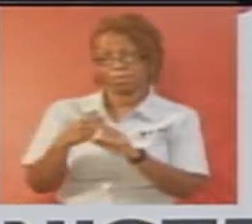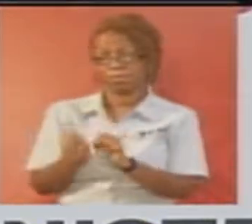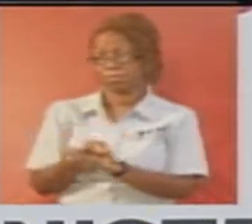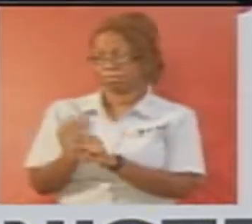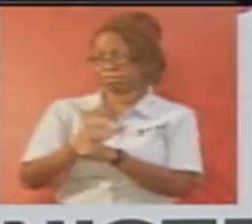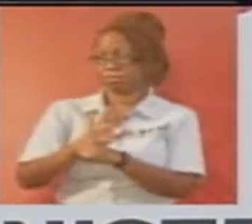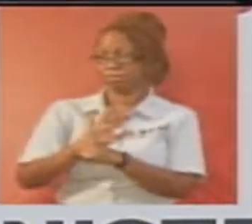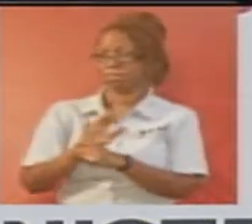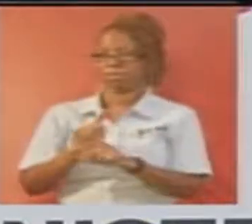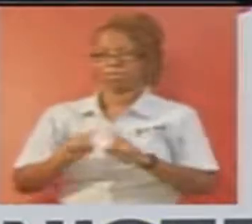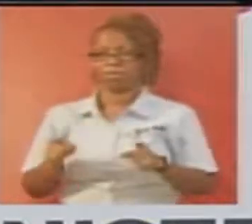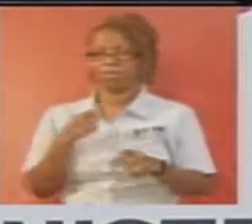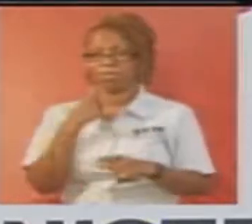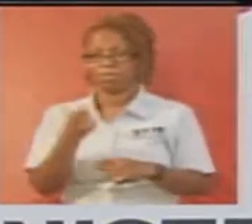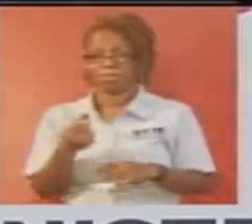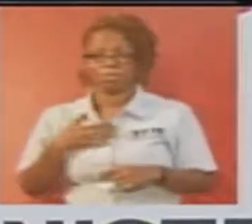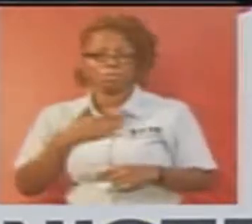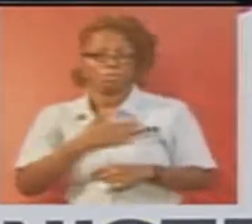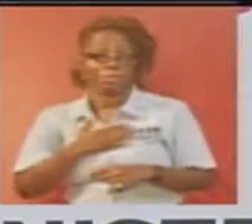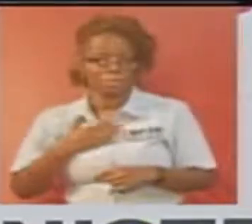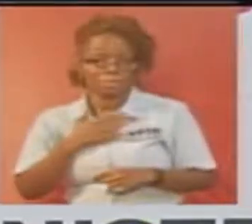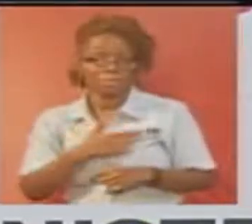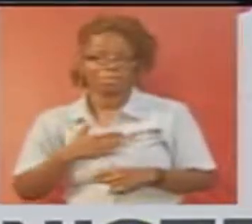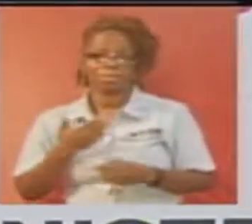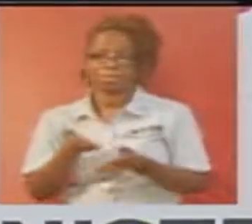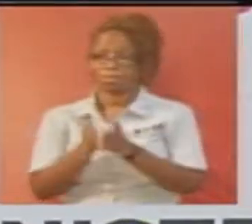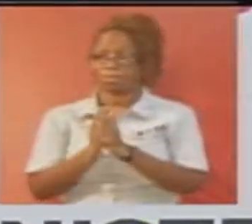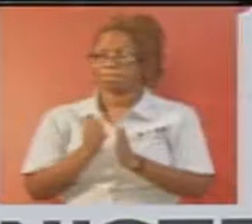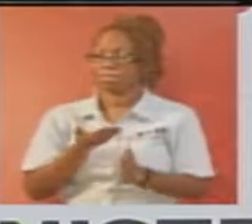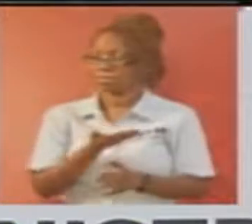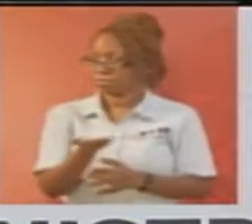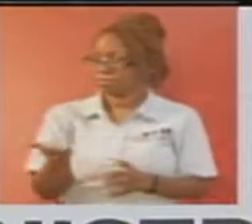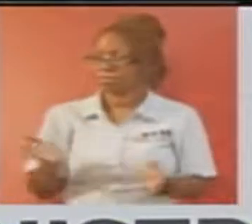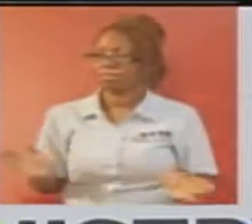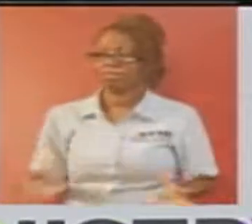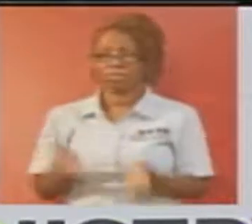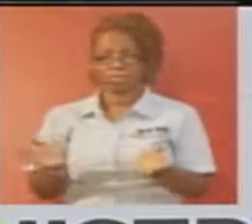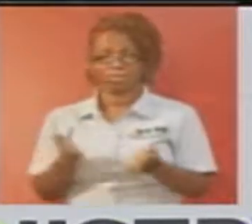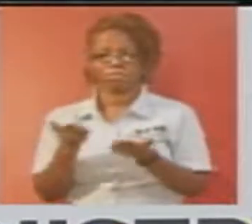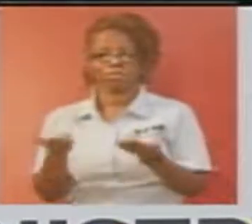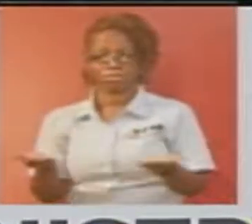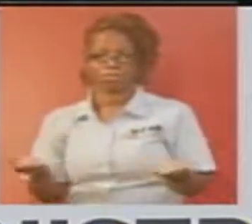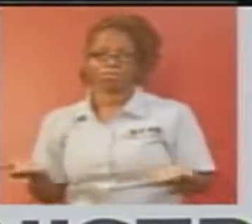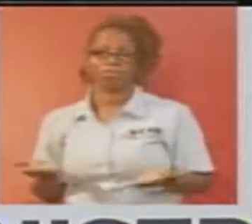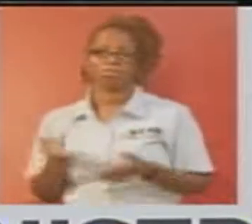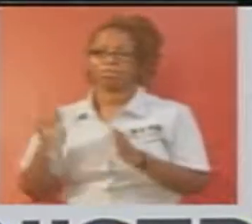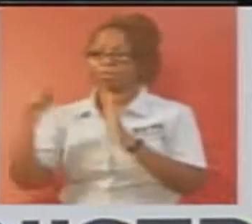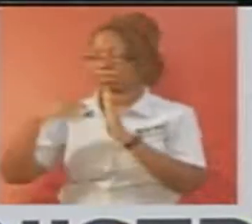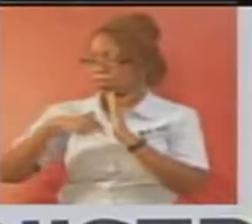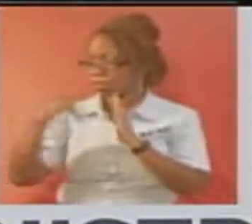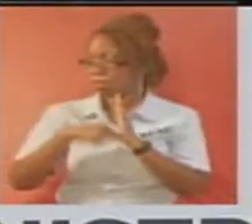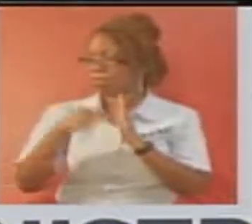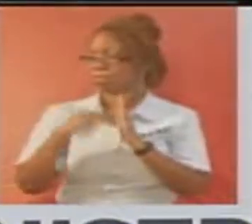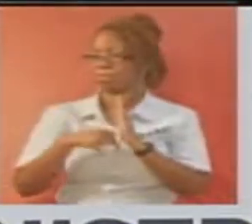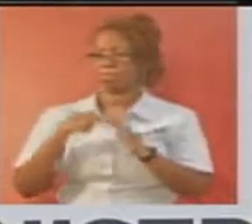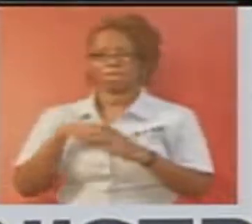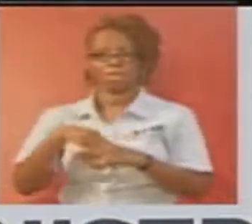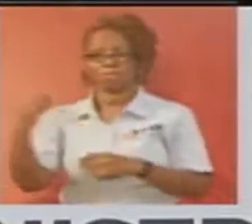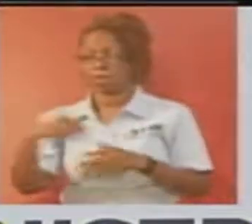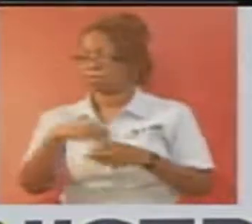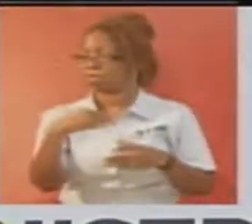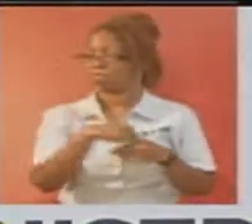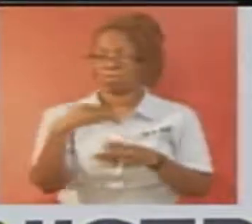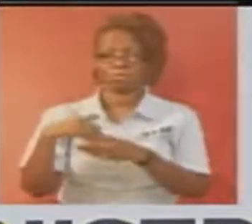hangouts, virtual limes. We want to encourage people to remain indoors. We want to encourage people to maintain the